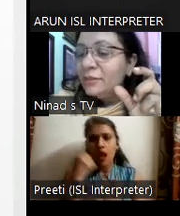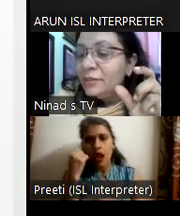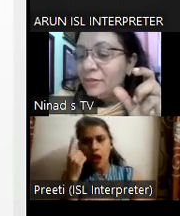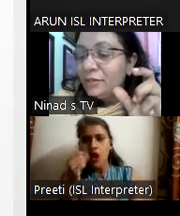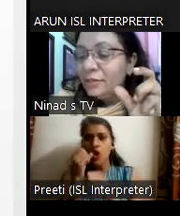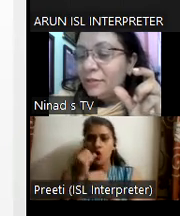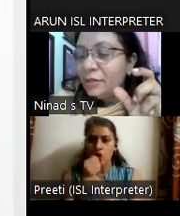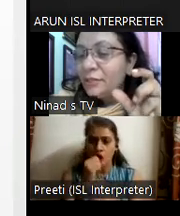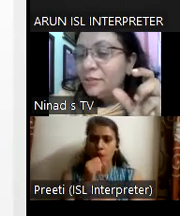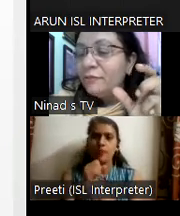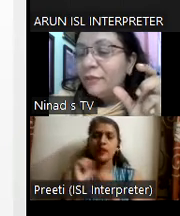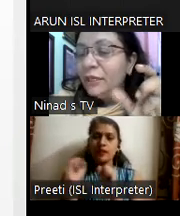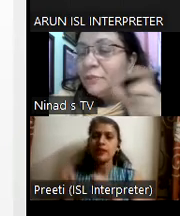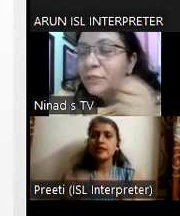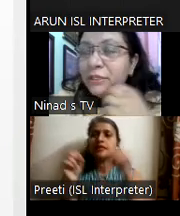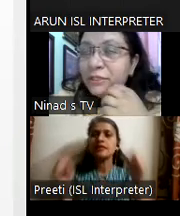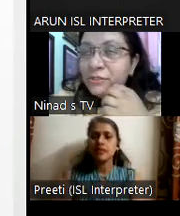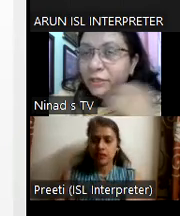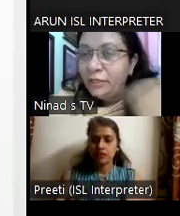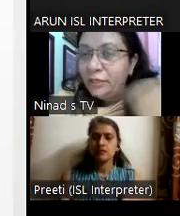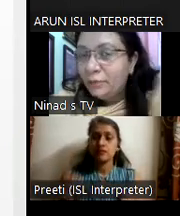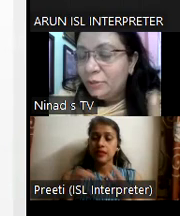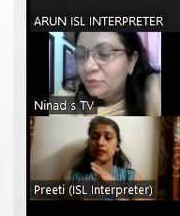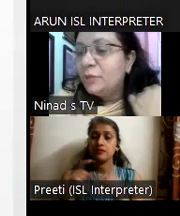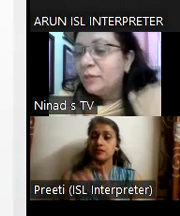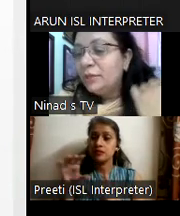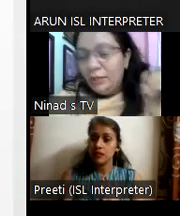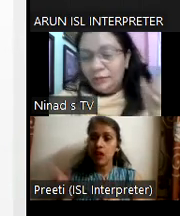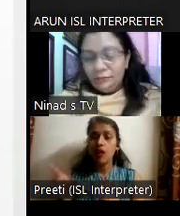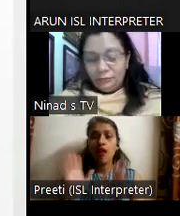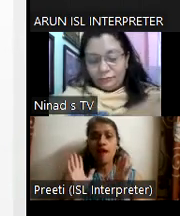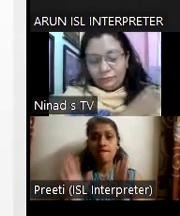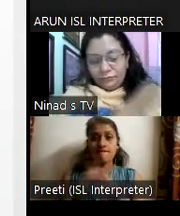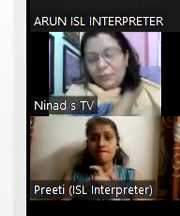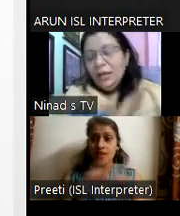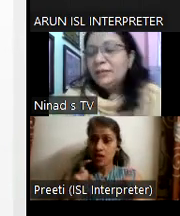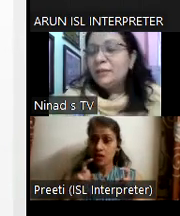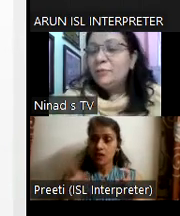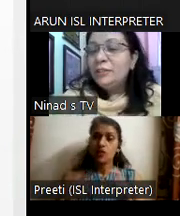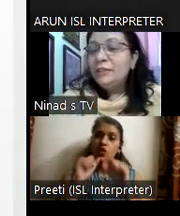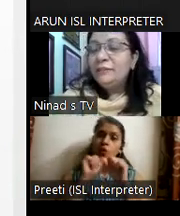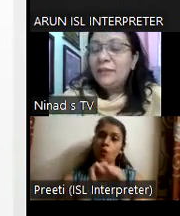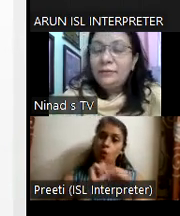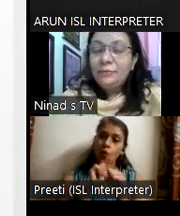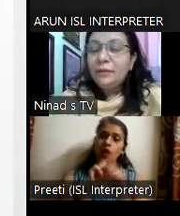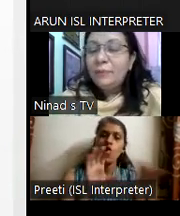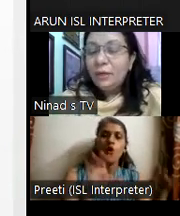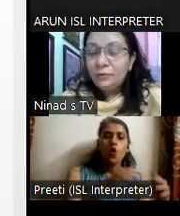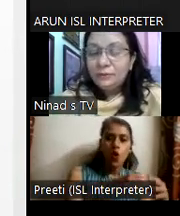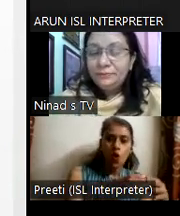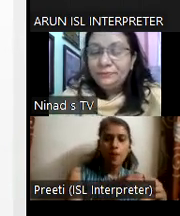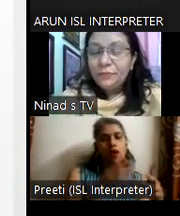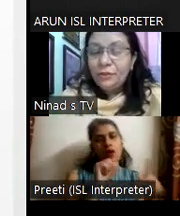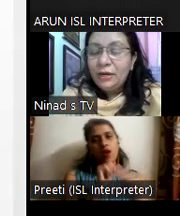governance structure of any particular district, then you are able to work at the community level and bring